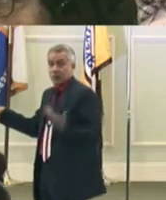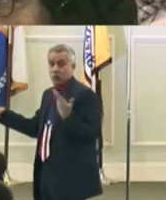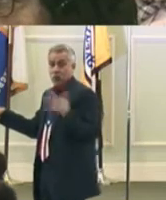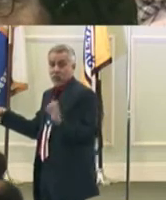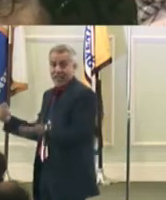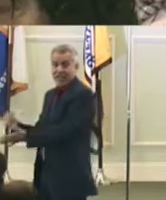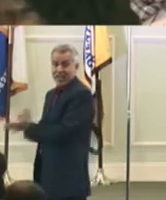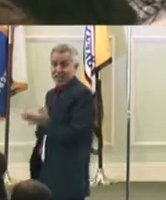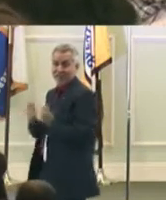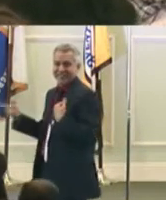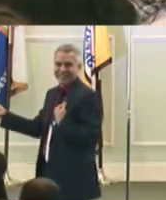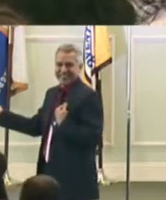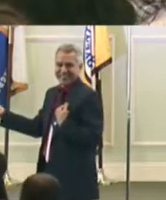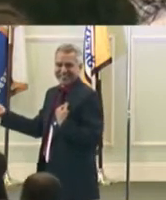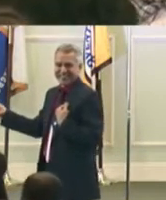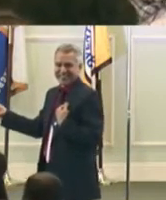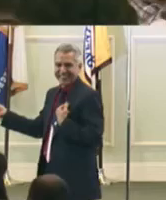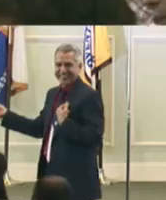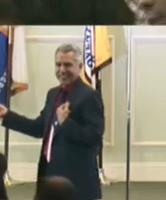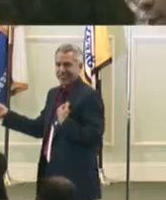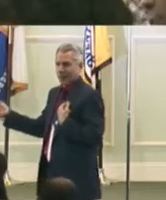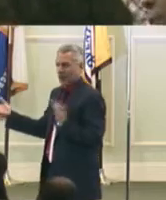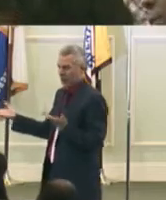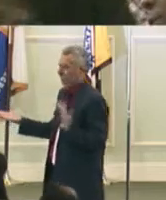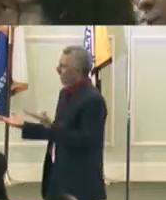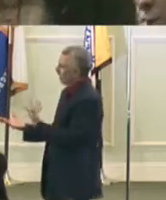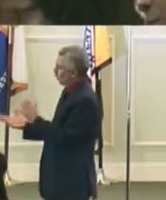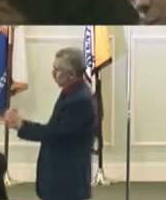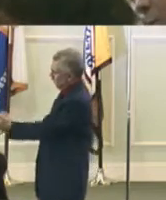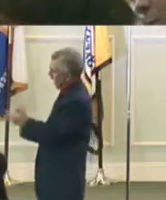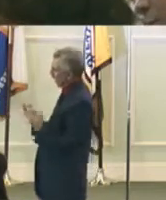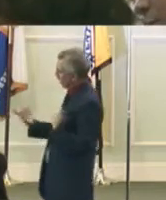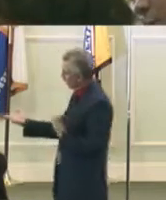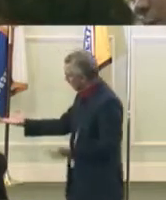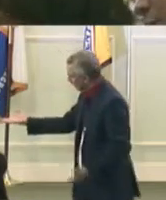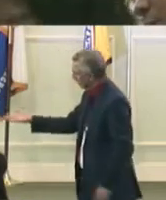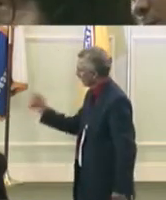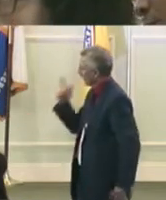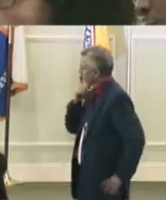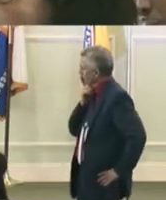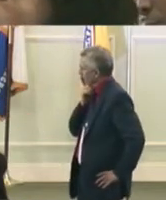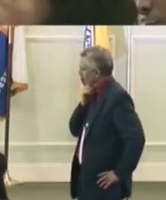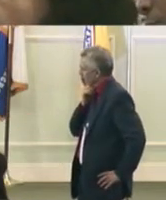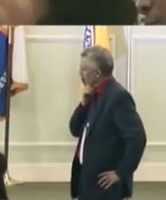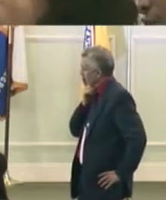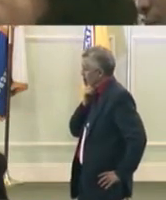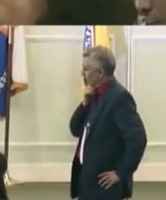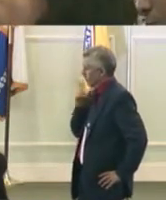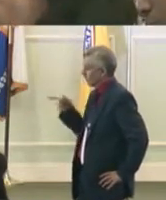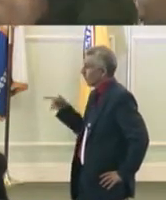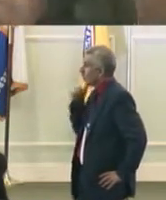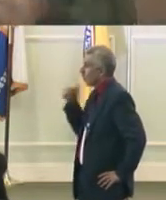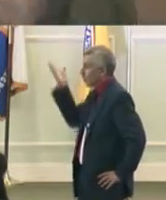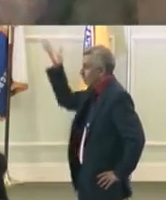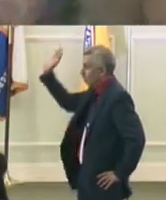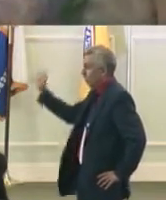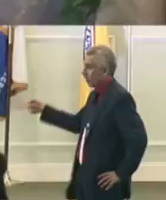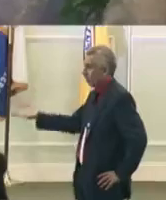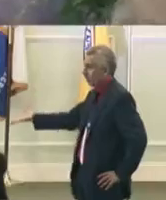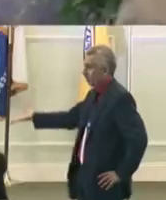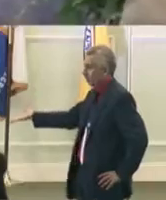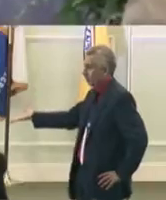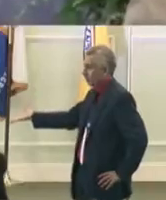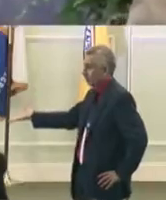right. Well, if you drew that conclusion, a thoughtful study will let you know that that is correct. That is not God. It is not a compare. It's